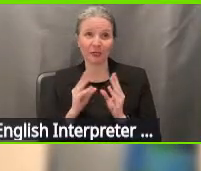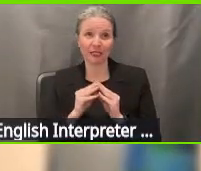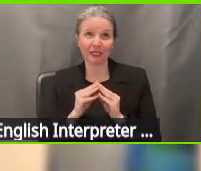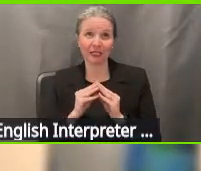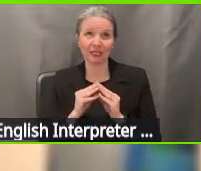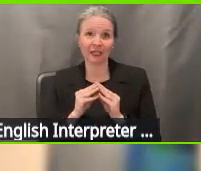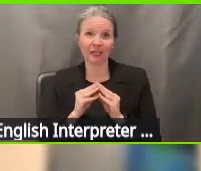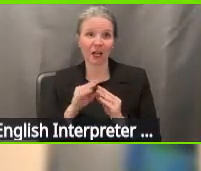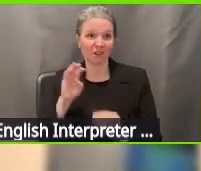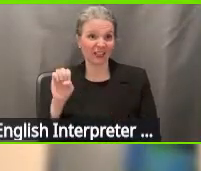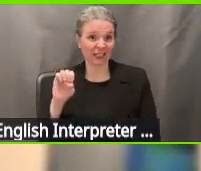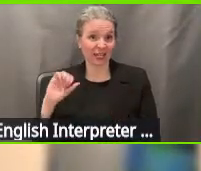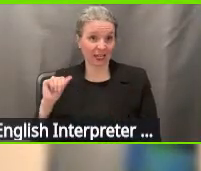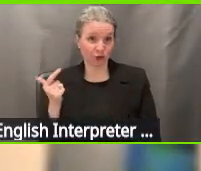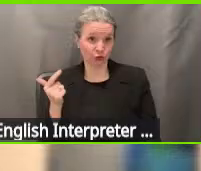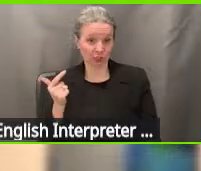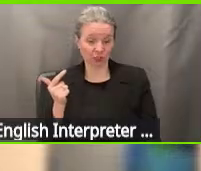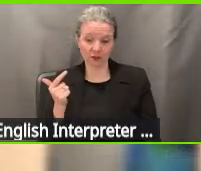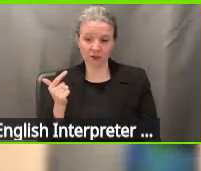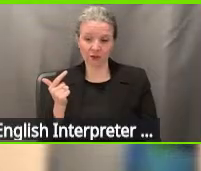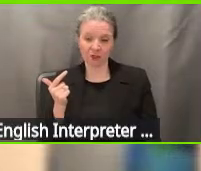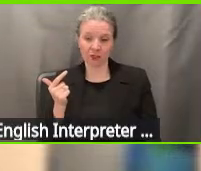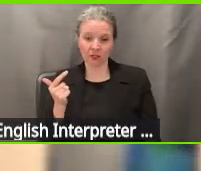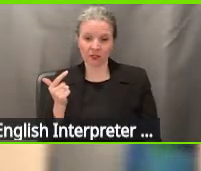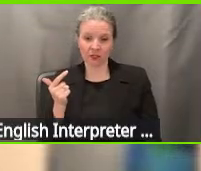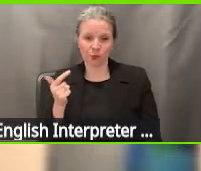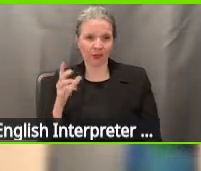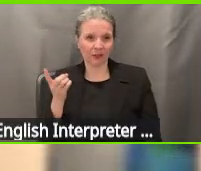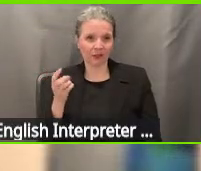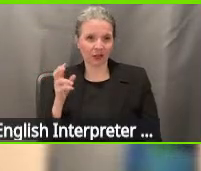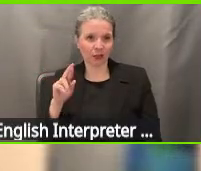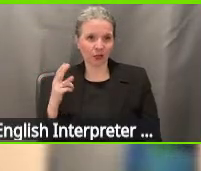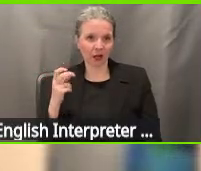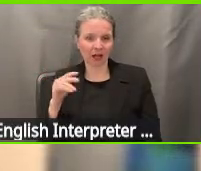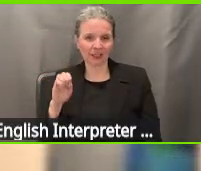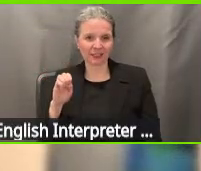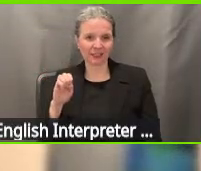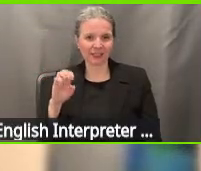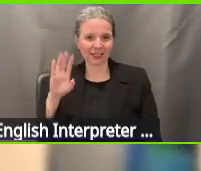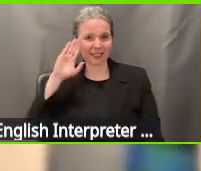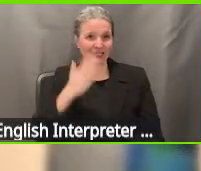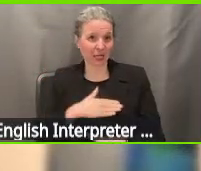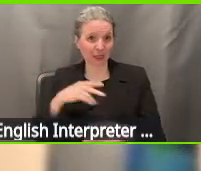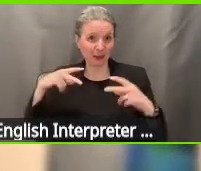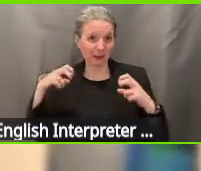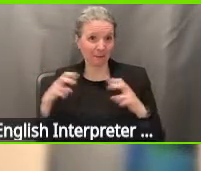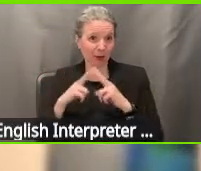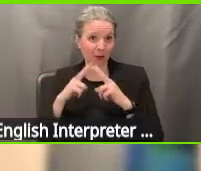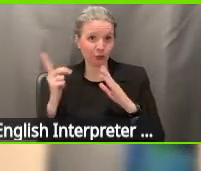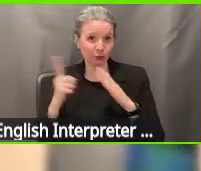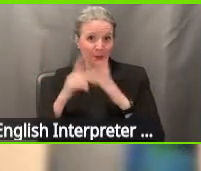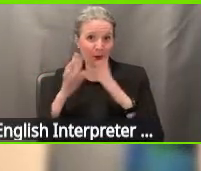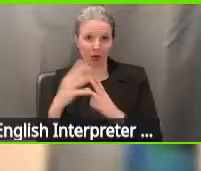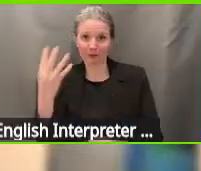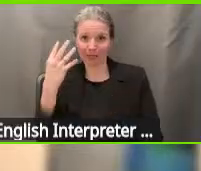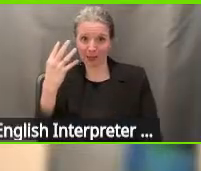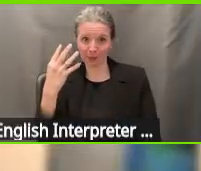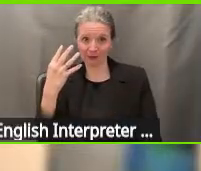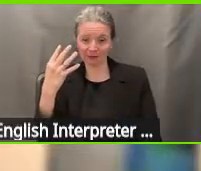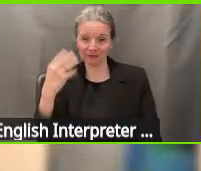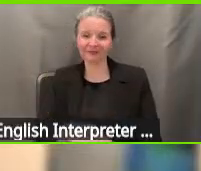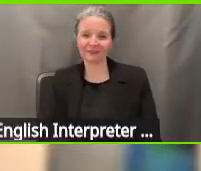of EAG when Dr. Hunt's son Paris made his appearance on camera.